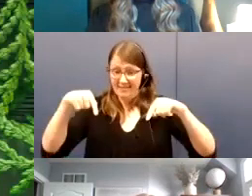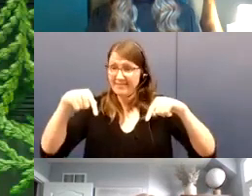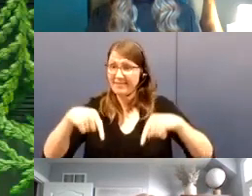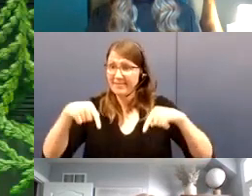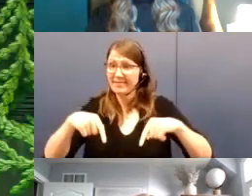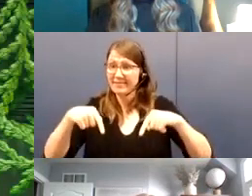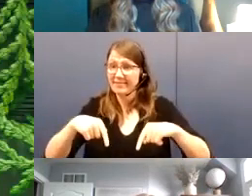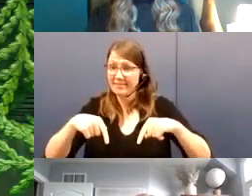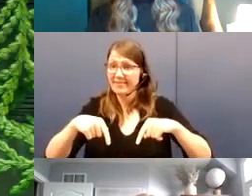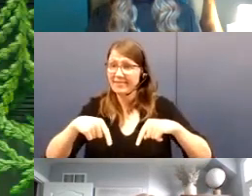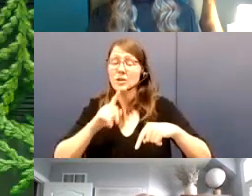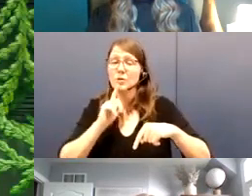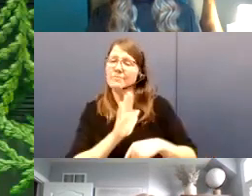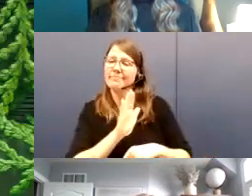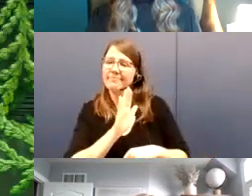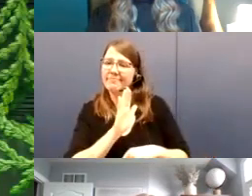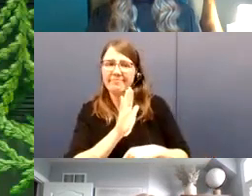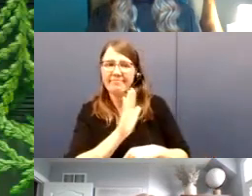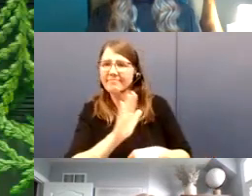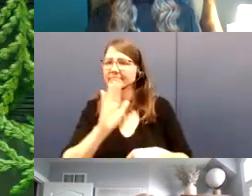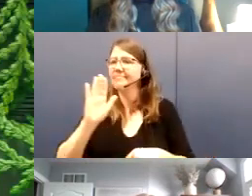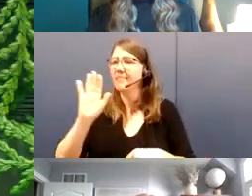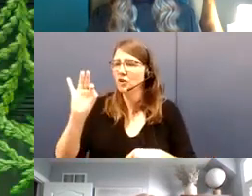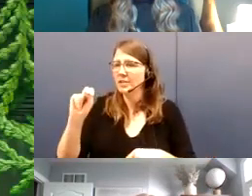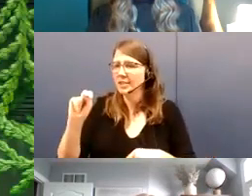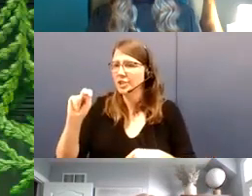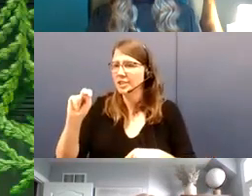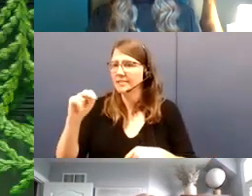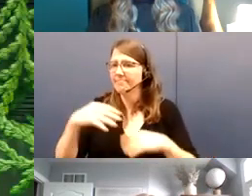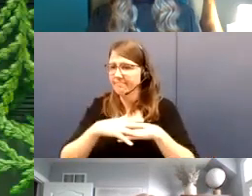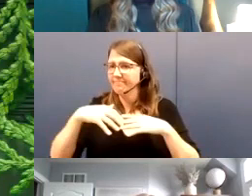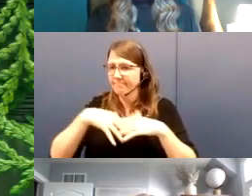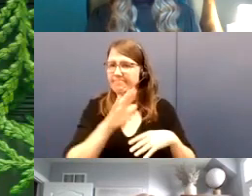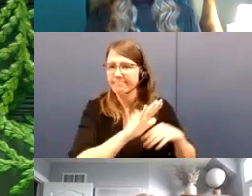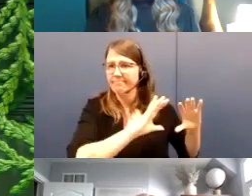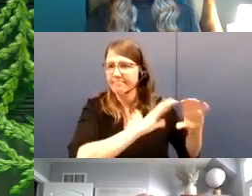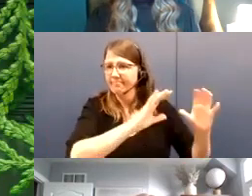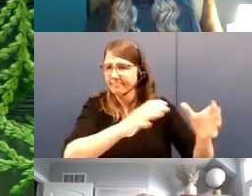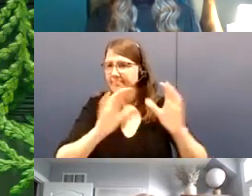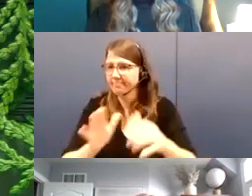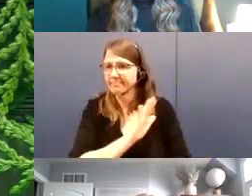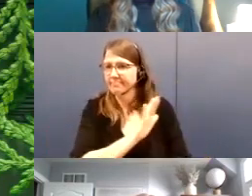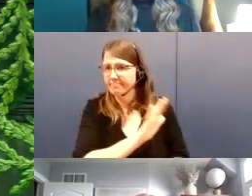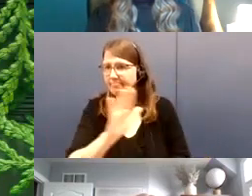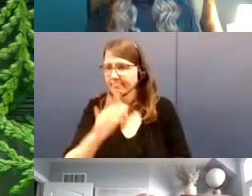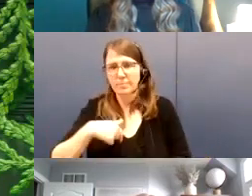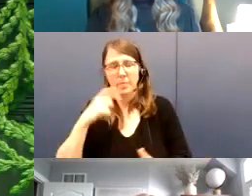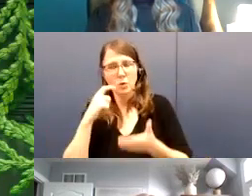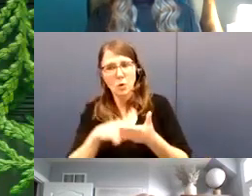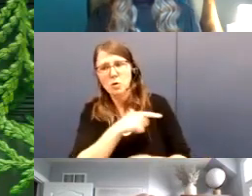the traditional territory of a number of First Nations and acknowledge their stewardship of this land throughout the